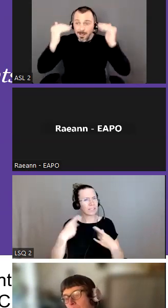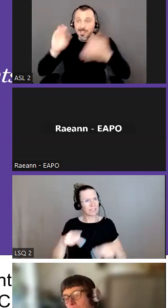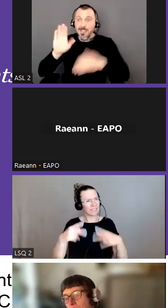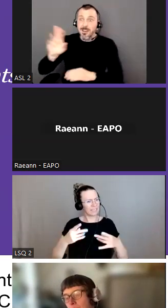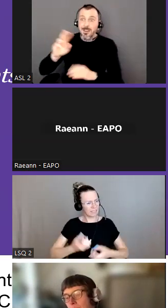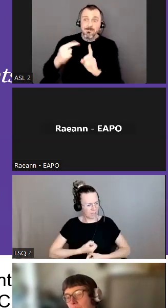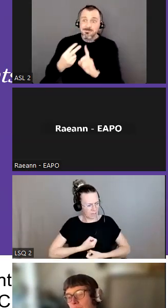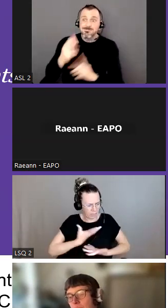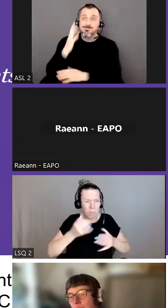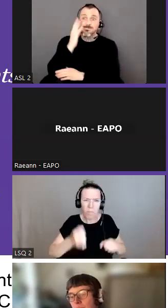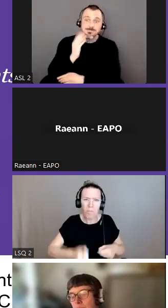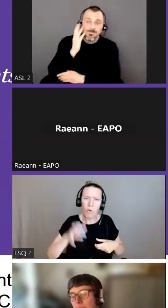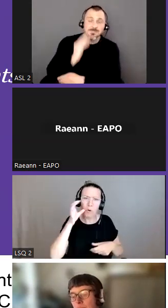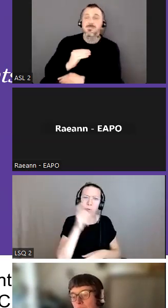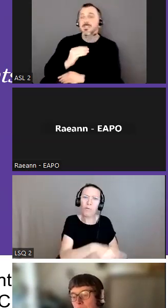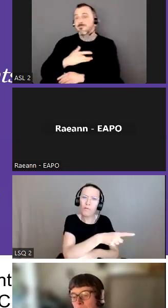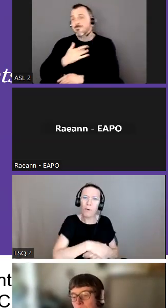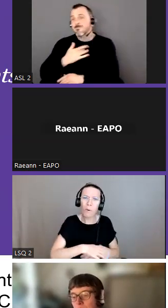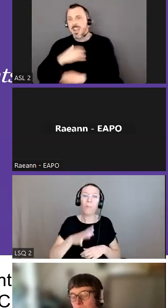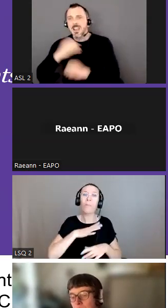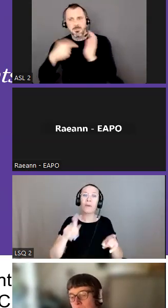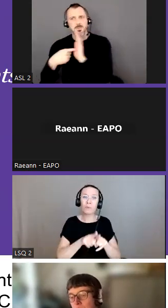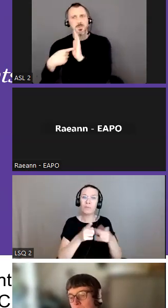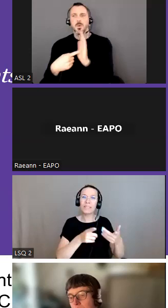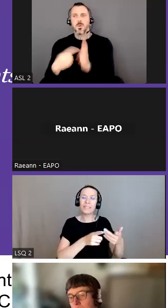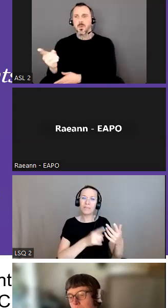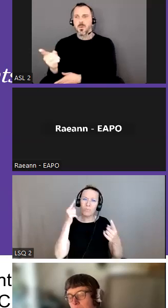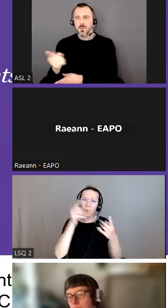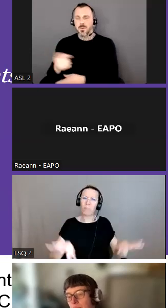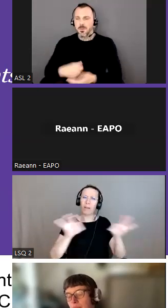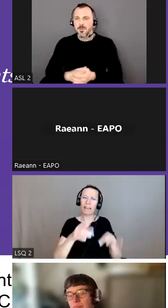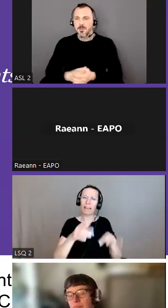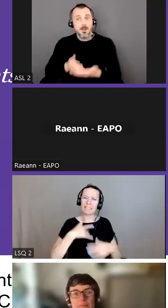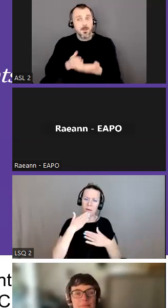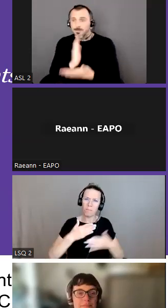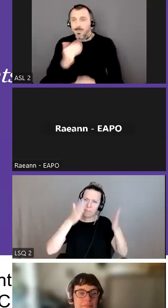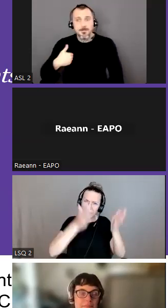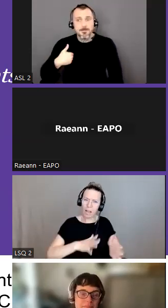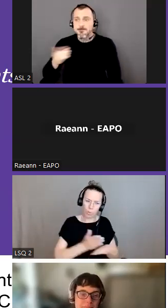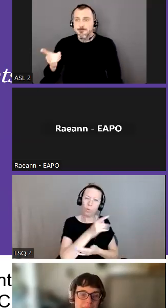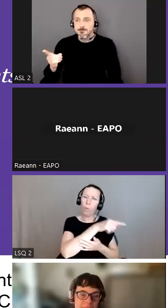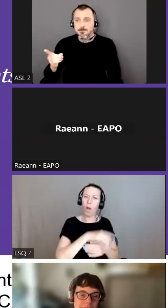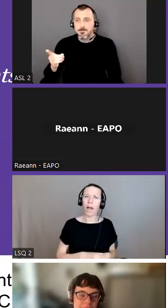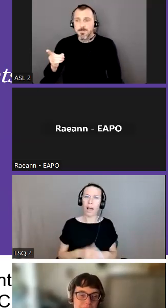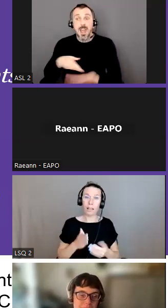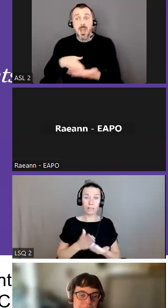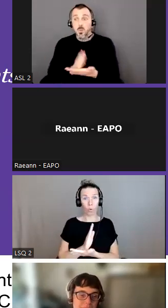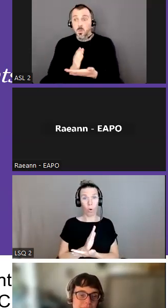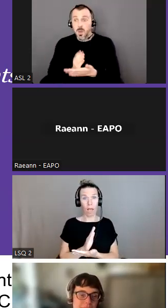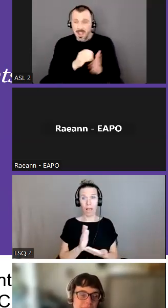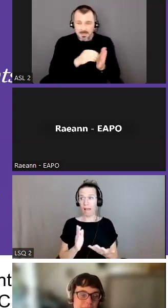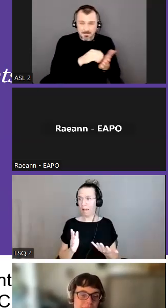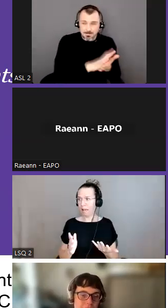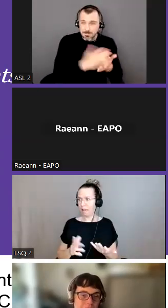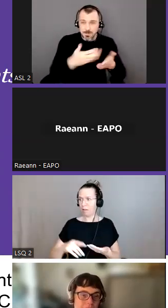actual pathways to their well-being, that they have rights, but not just rights that live on paper, but rights